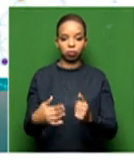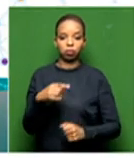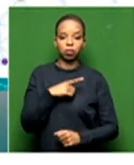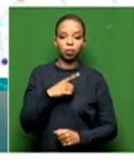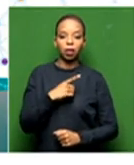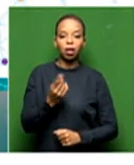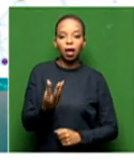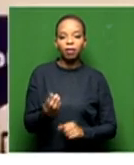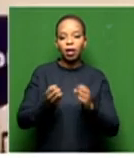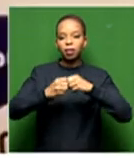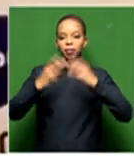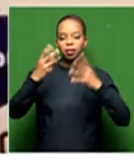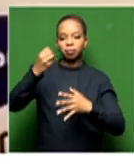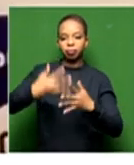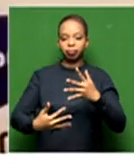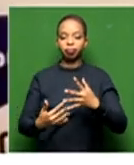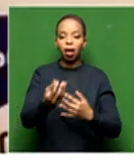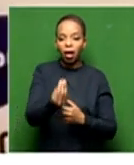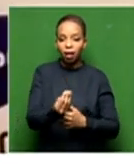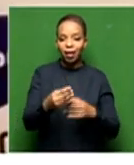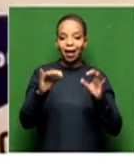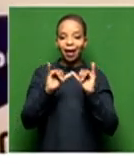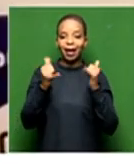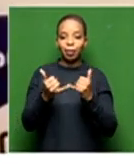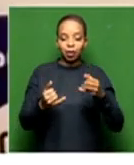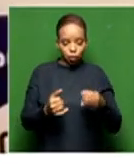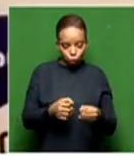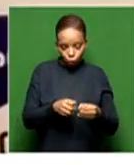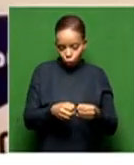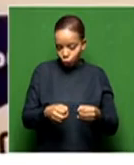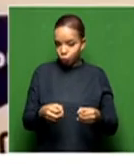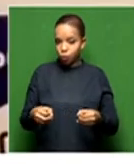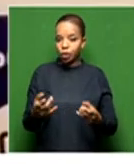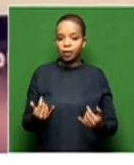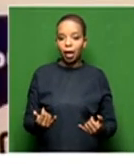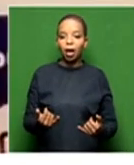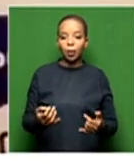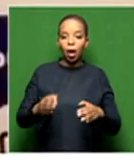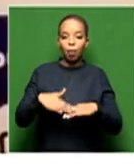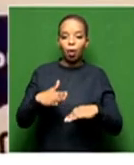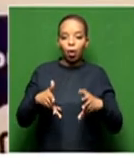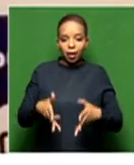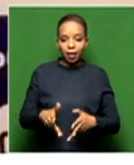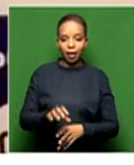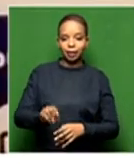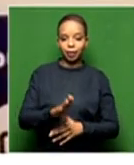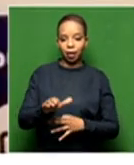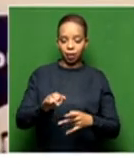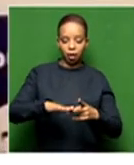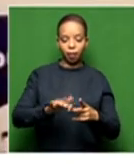there are multiple smaller companies now which are coming to the market, obviously here in South Africa, but also in